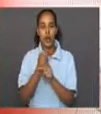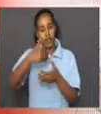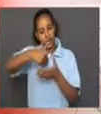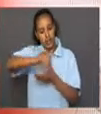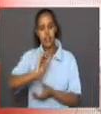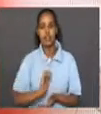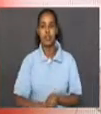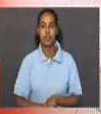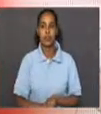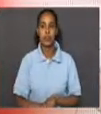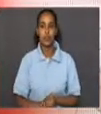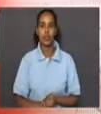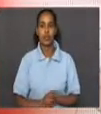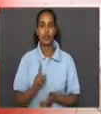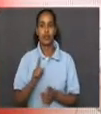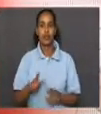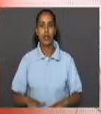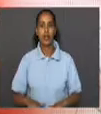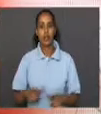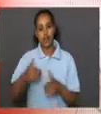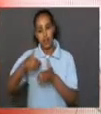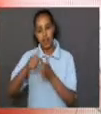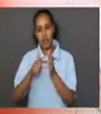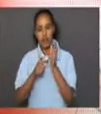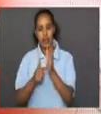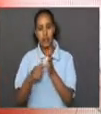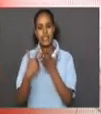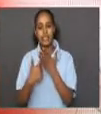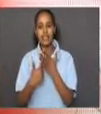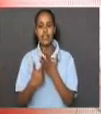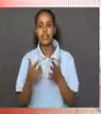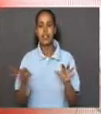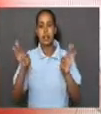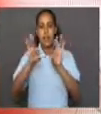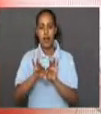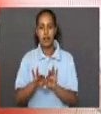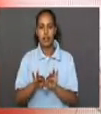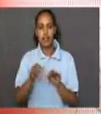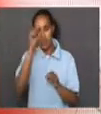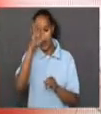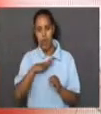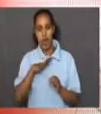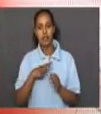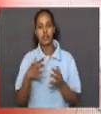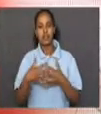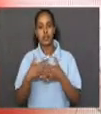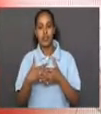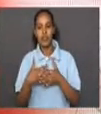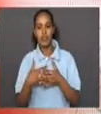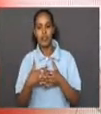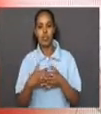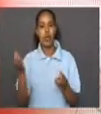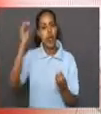released. To alleviate this demand, humans devised a way